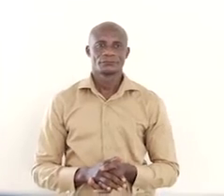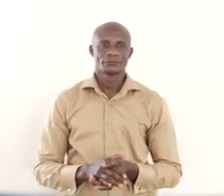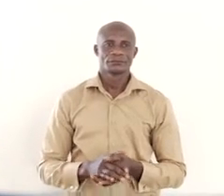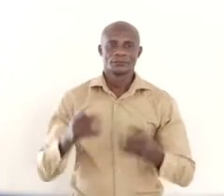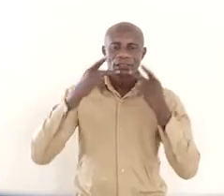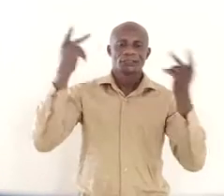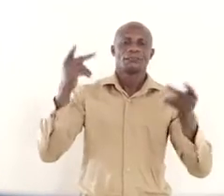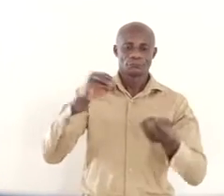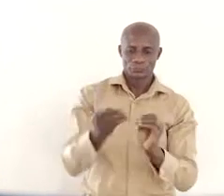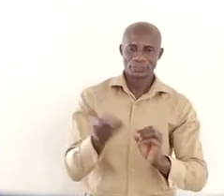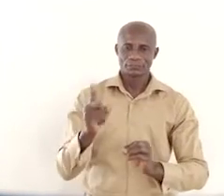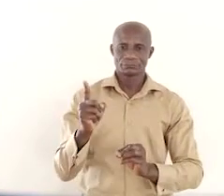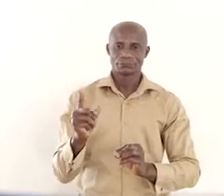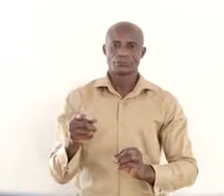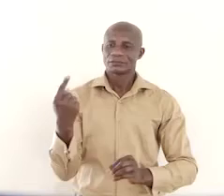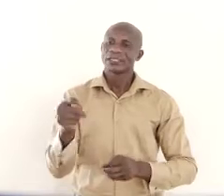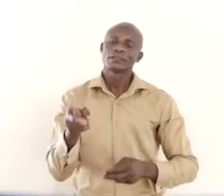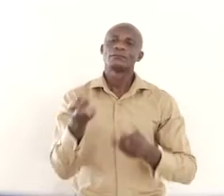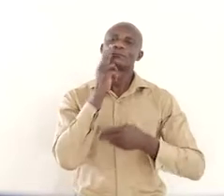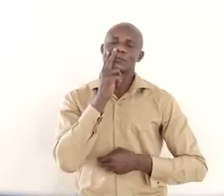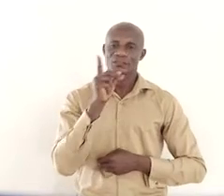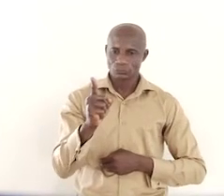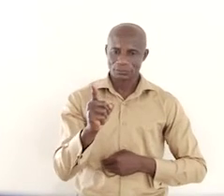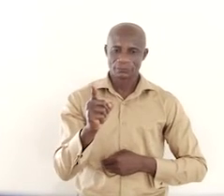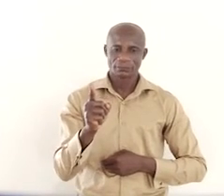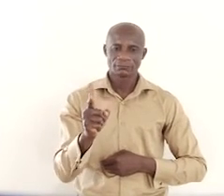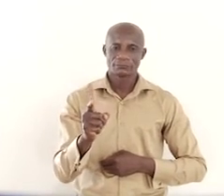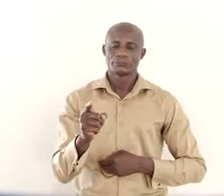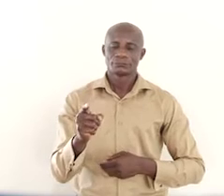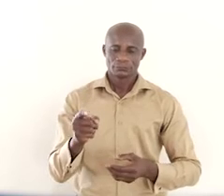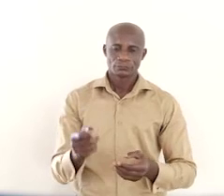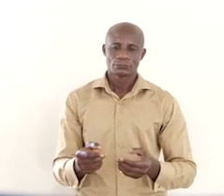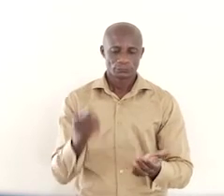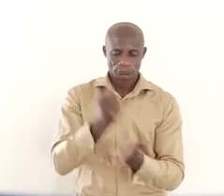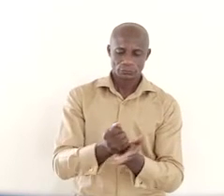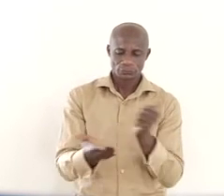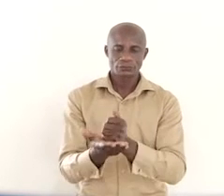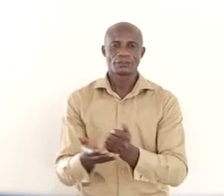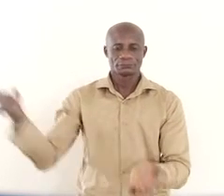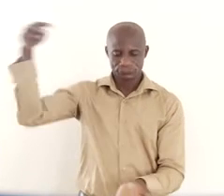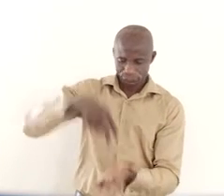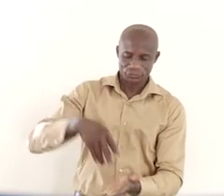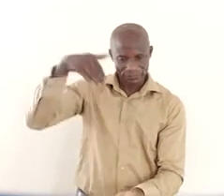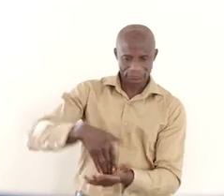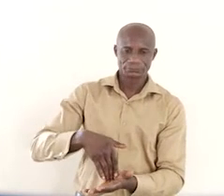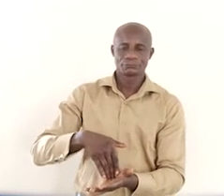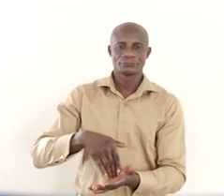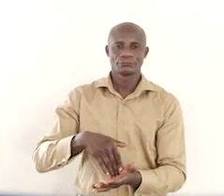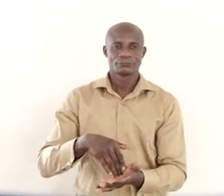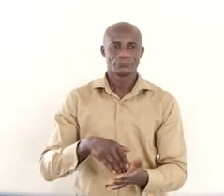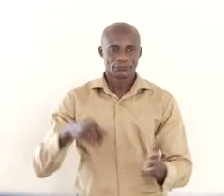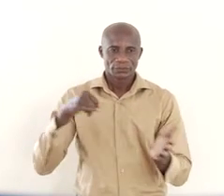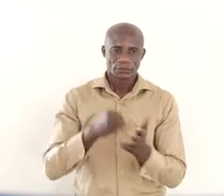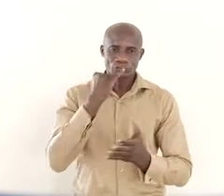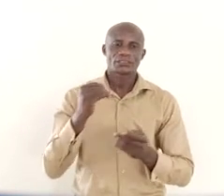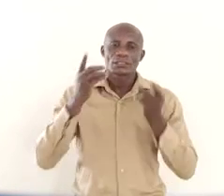Claim number one, the innocent one who was crucified rose again. It is